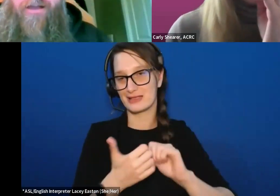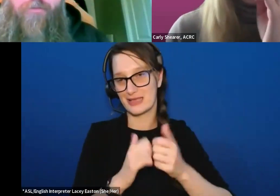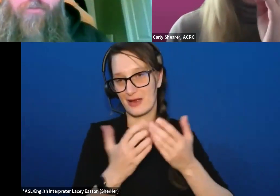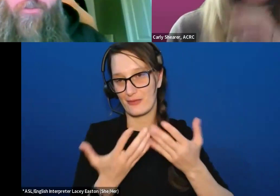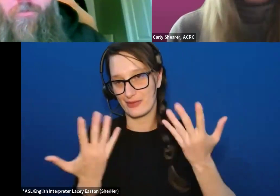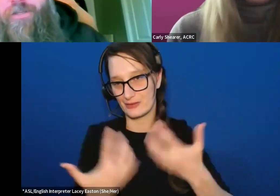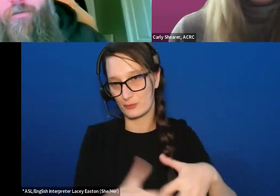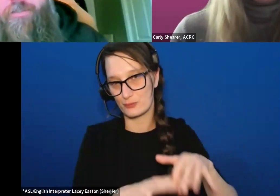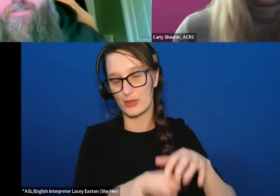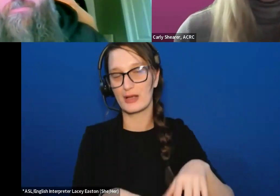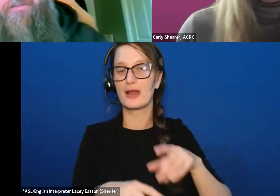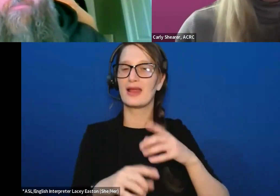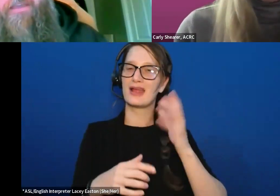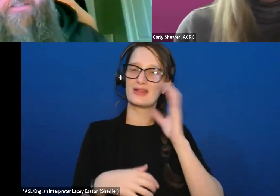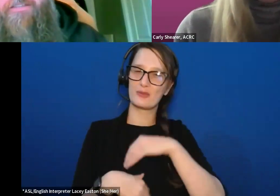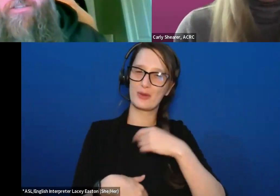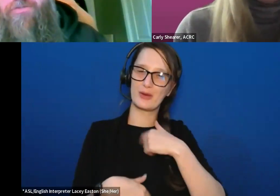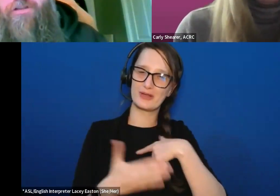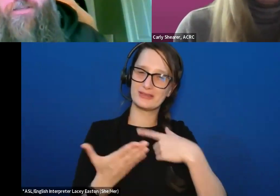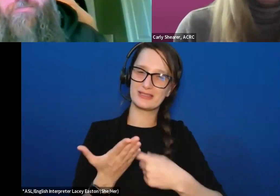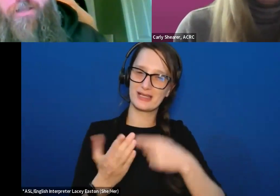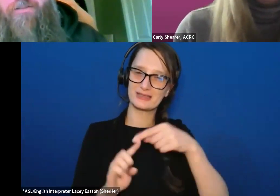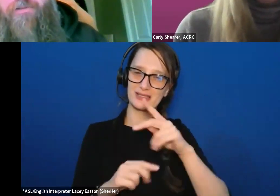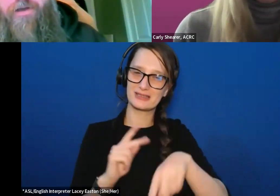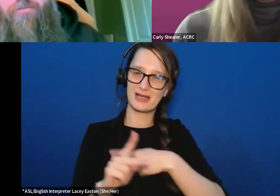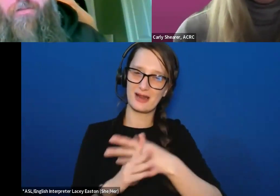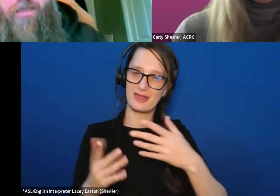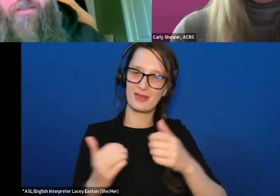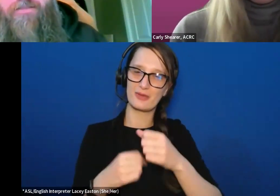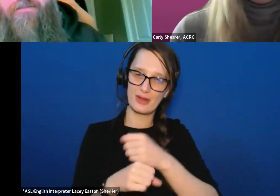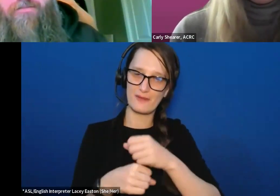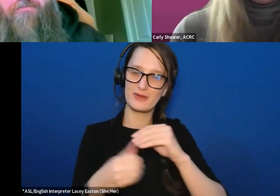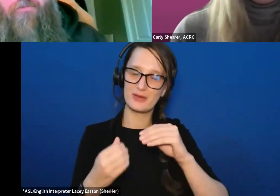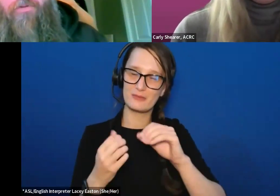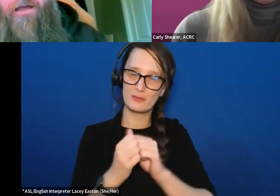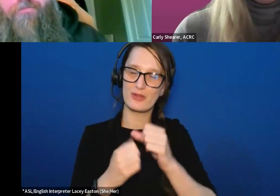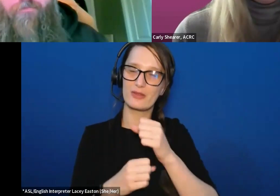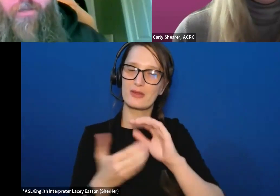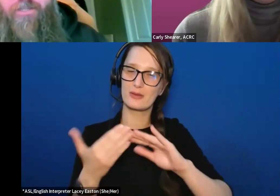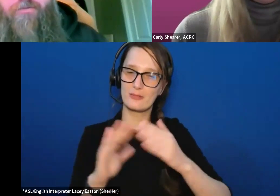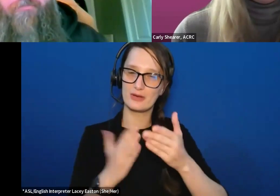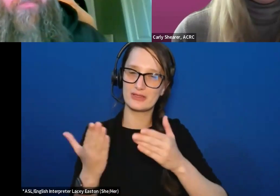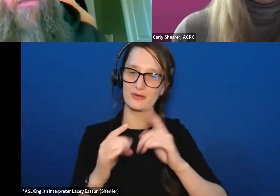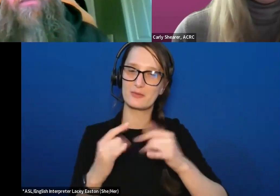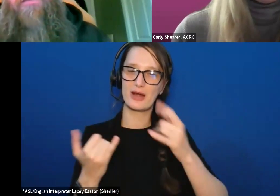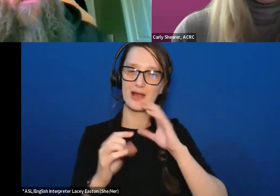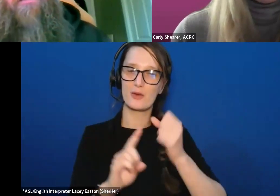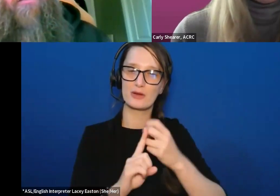these things at like Coffee with Community Services, but let me just historically explain a little bit about like this rollout of